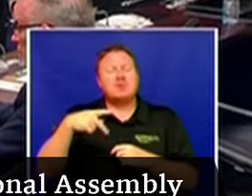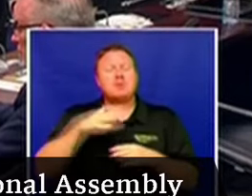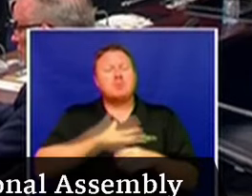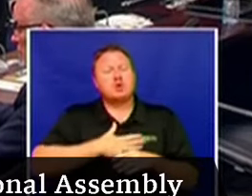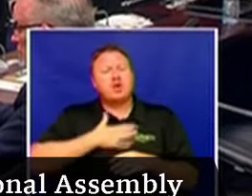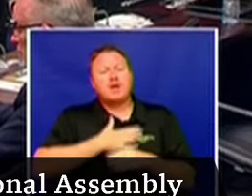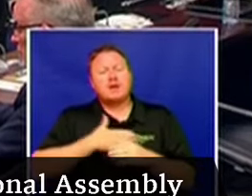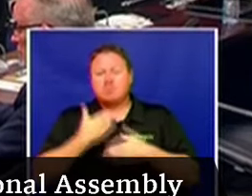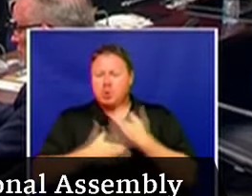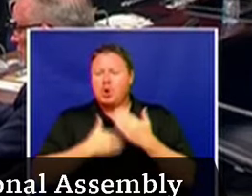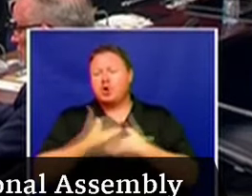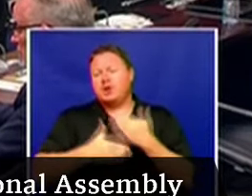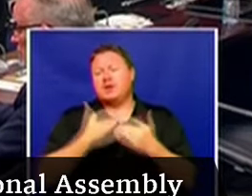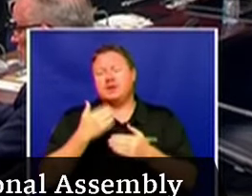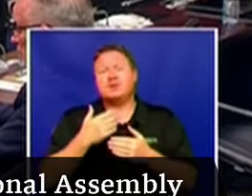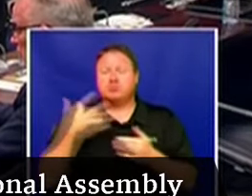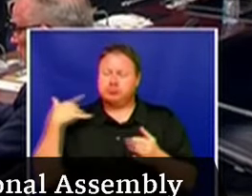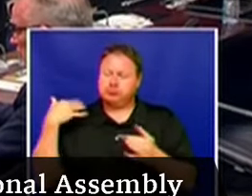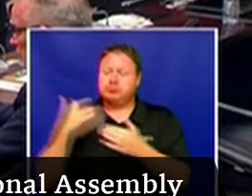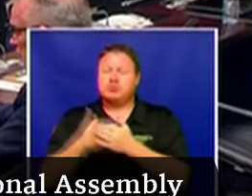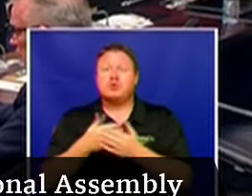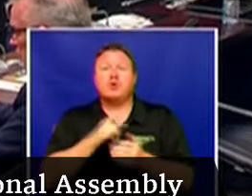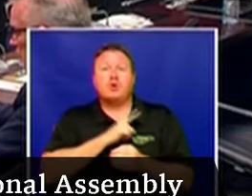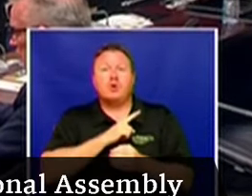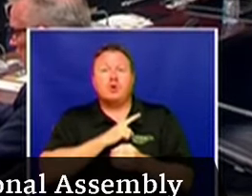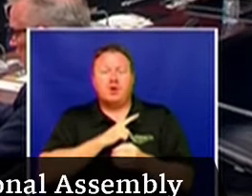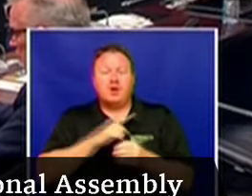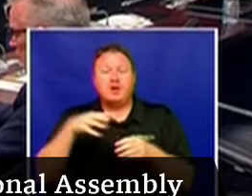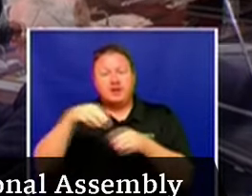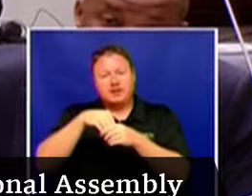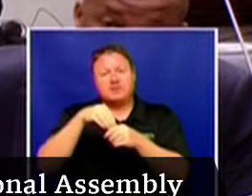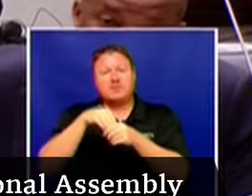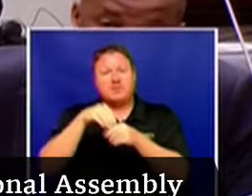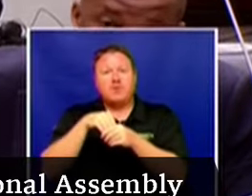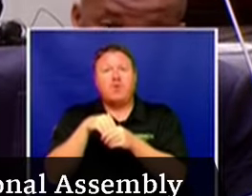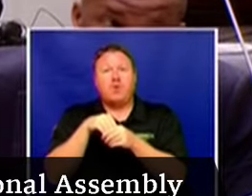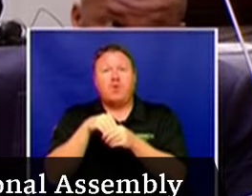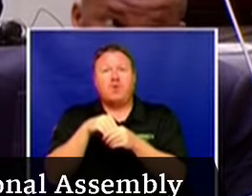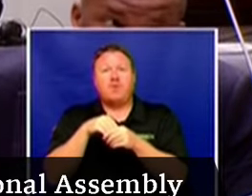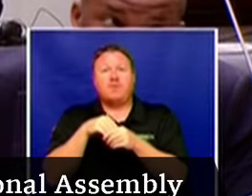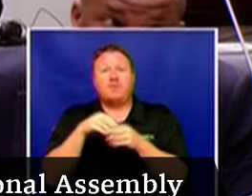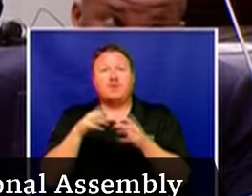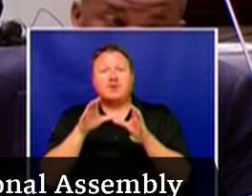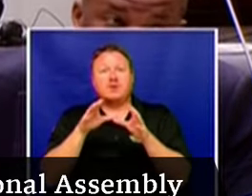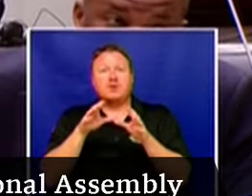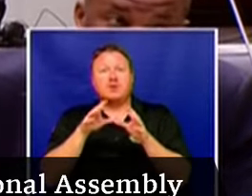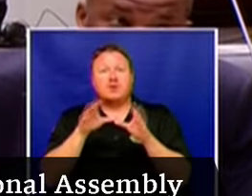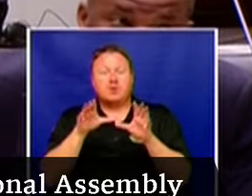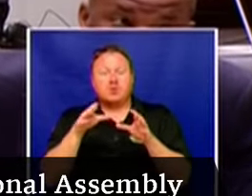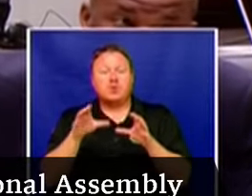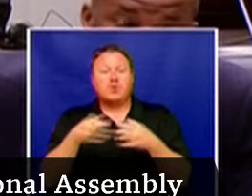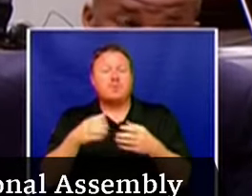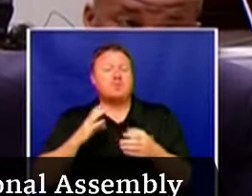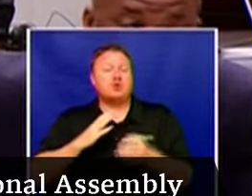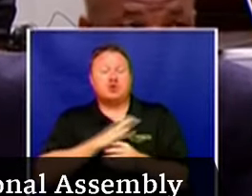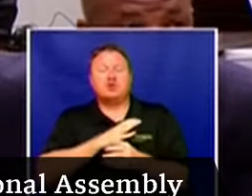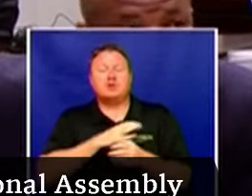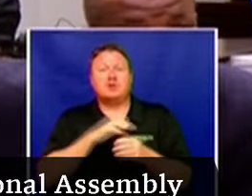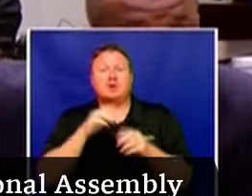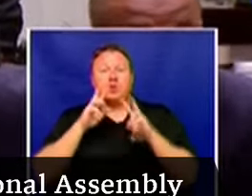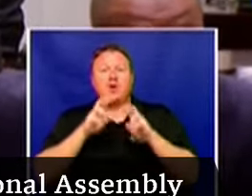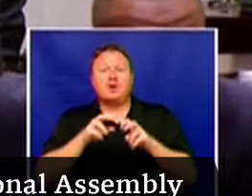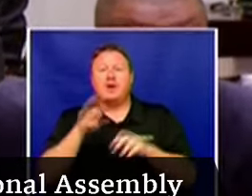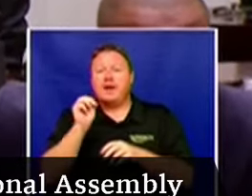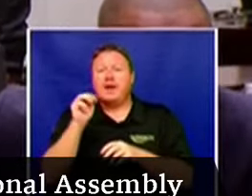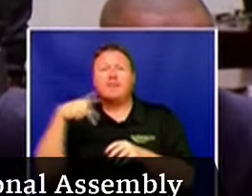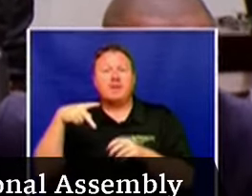made. Having served on the ESCOM inquiry here in Parliament, we also saw how MPs came together to get to the bottom of